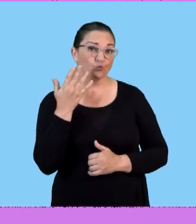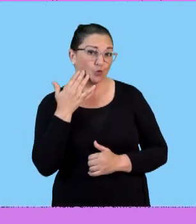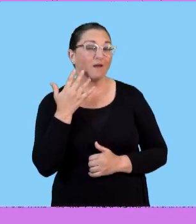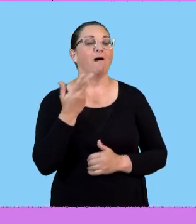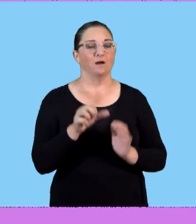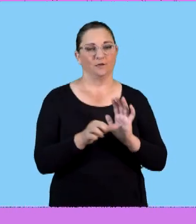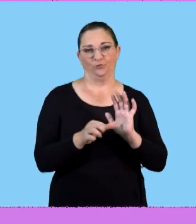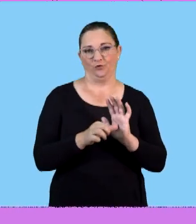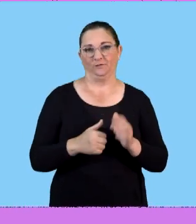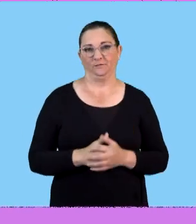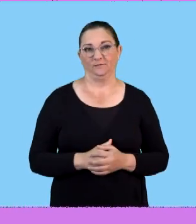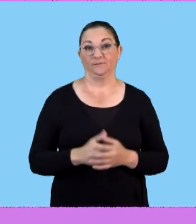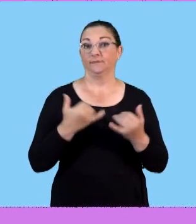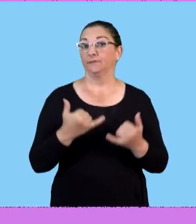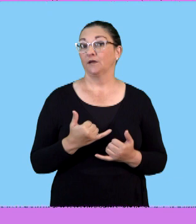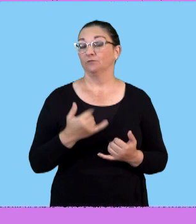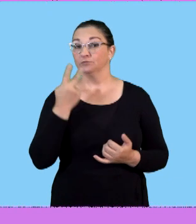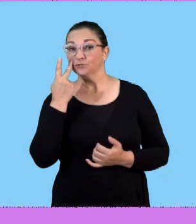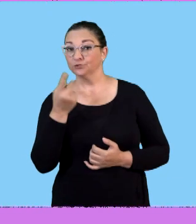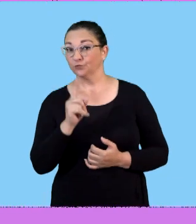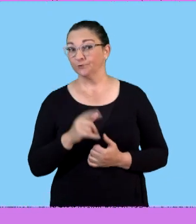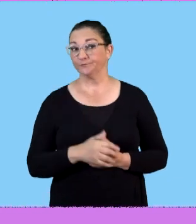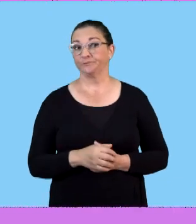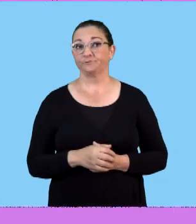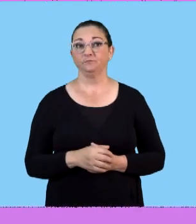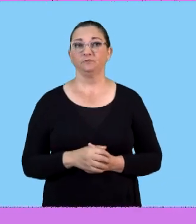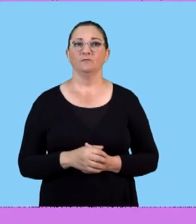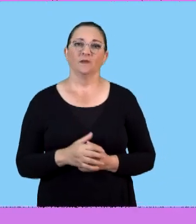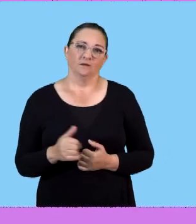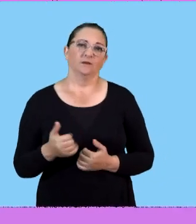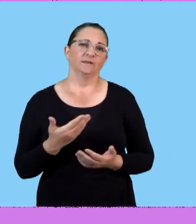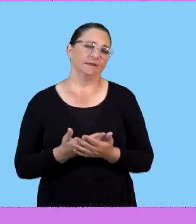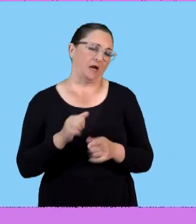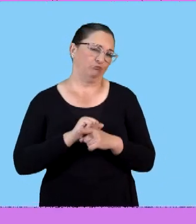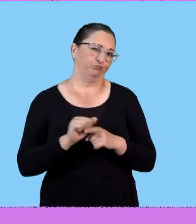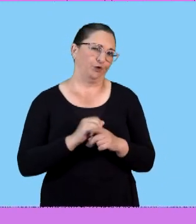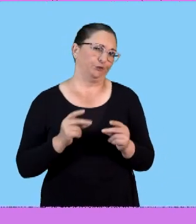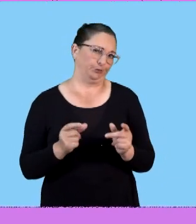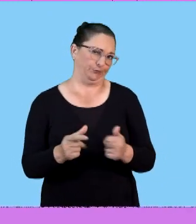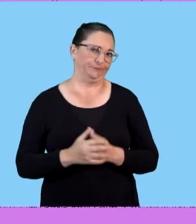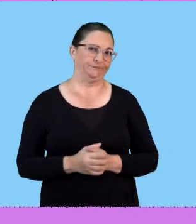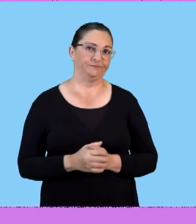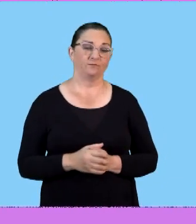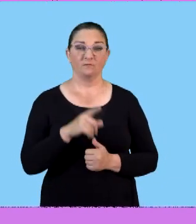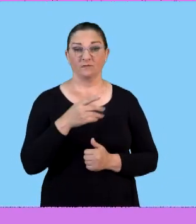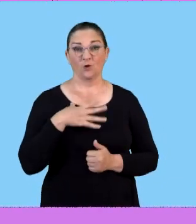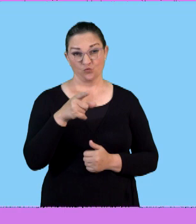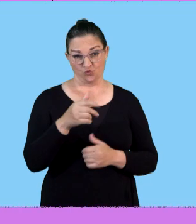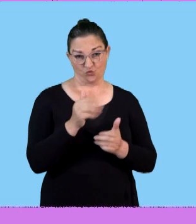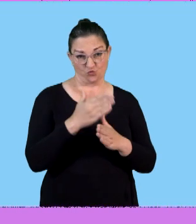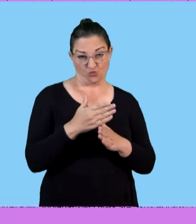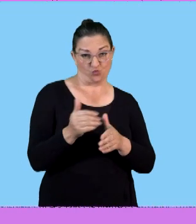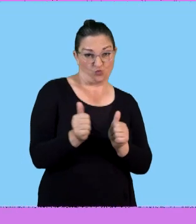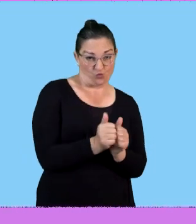which formula. Okay, guys, let's now look at or do a quick practice. And I want you to work with me, answer